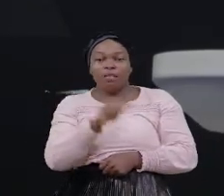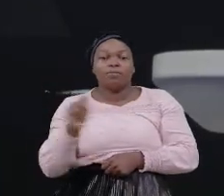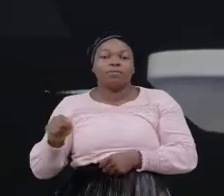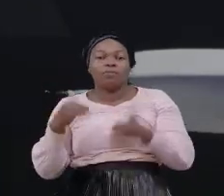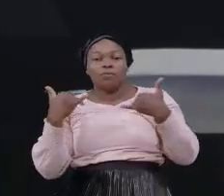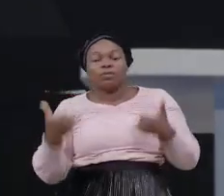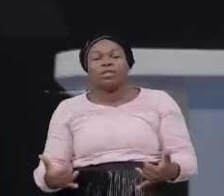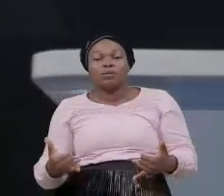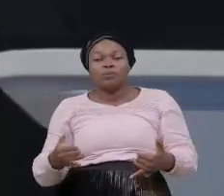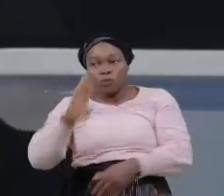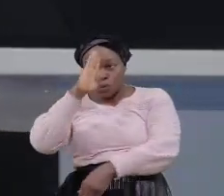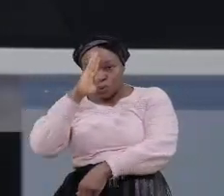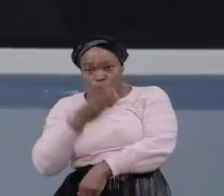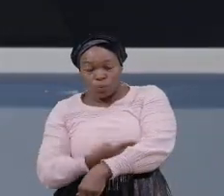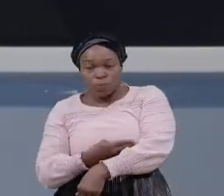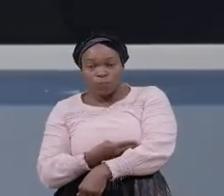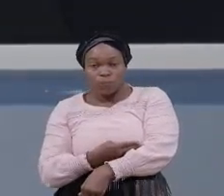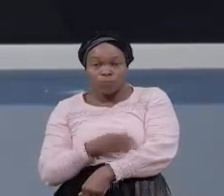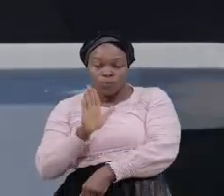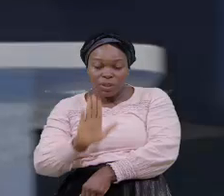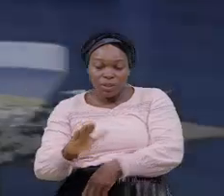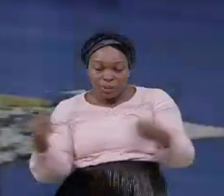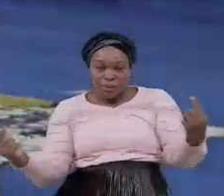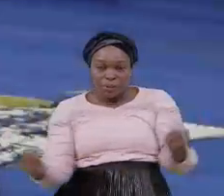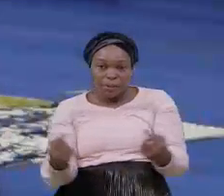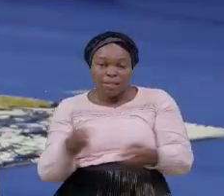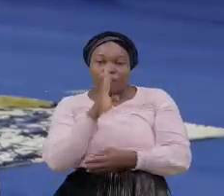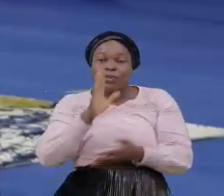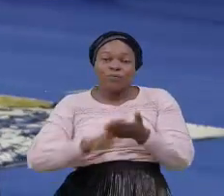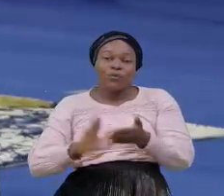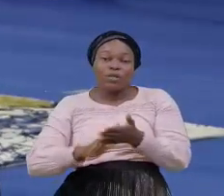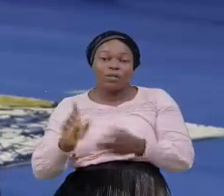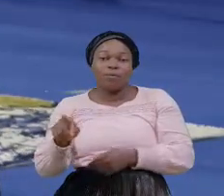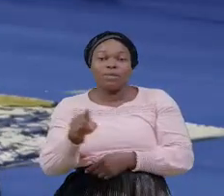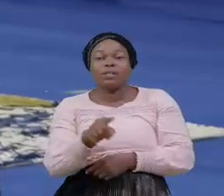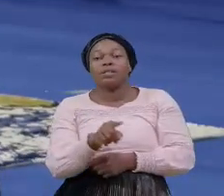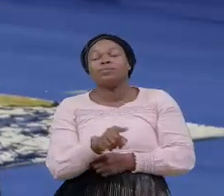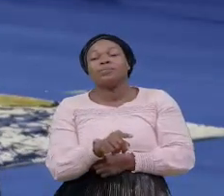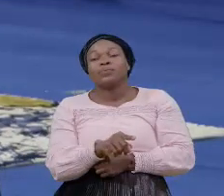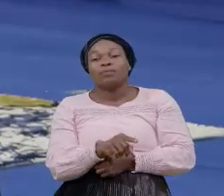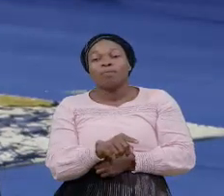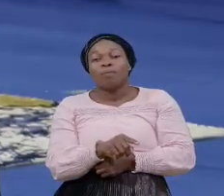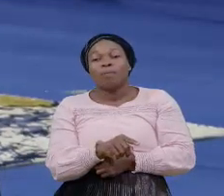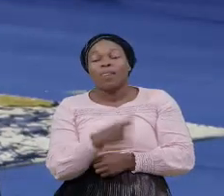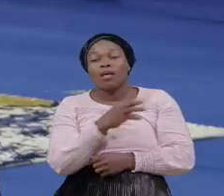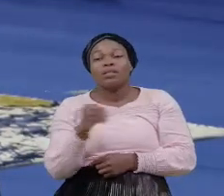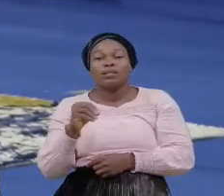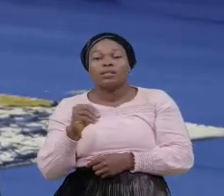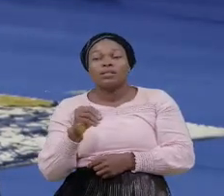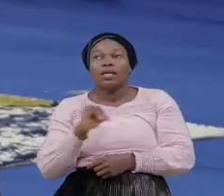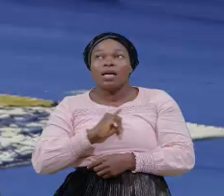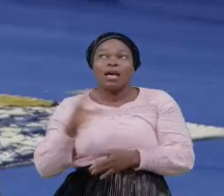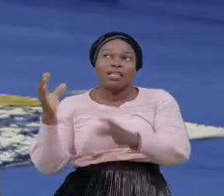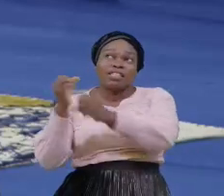son, thy sins be forgiven thee. And I take the word of